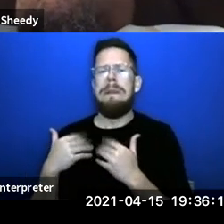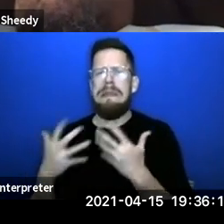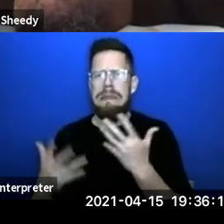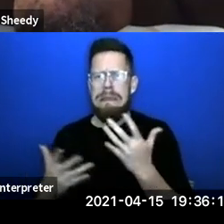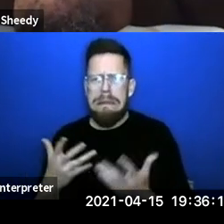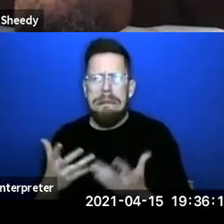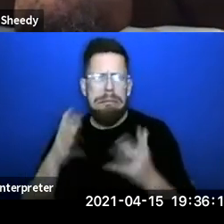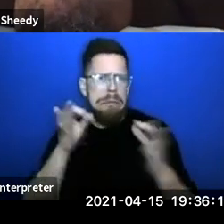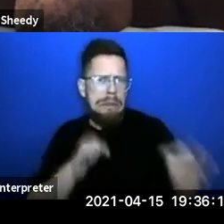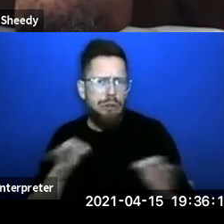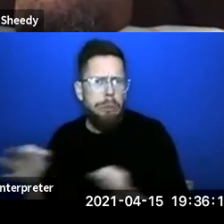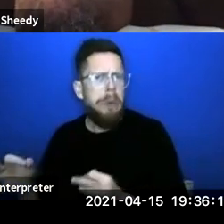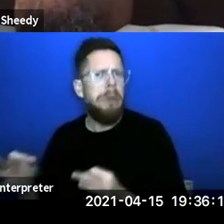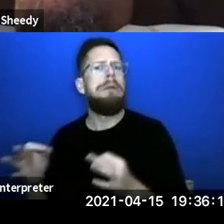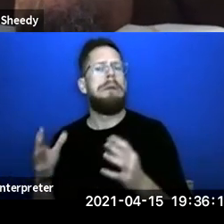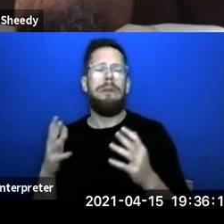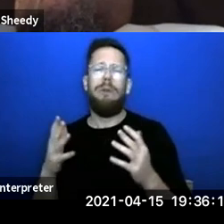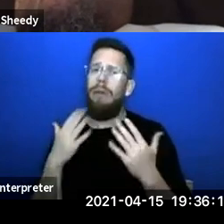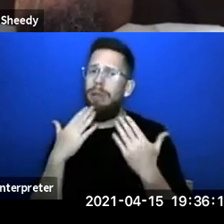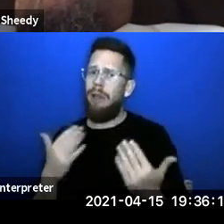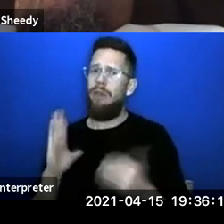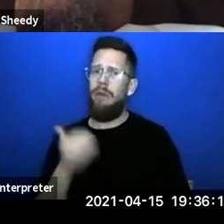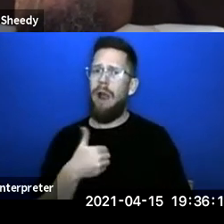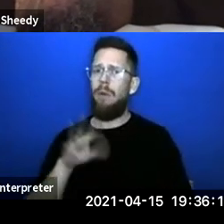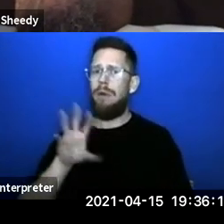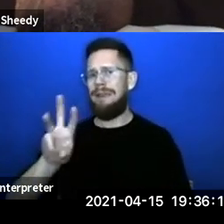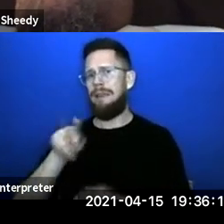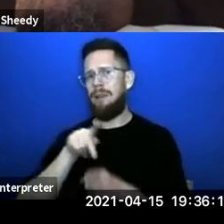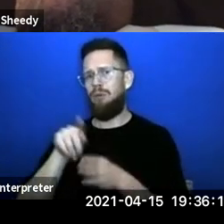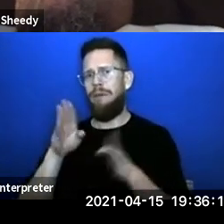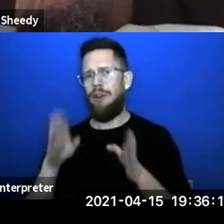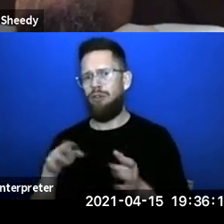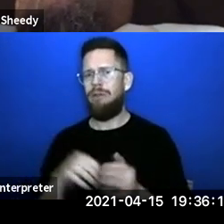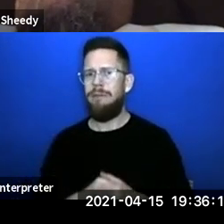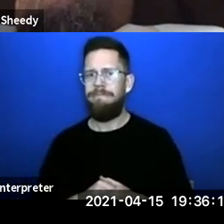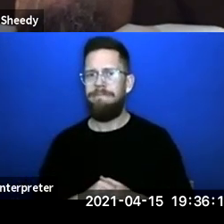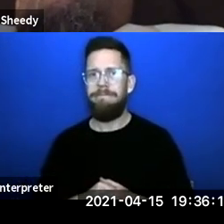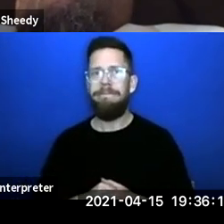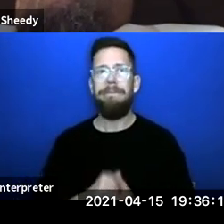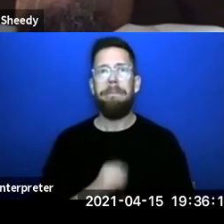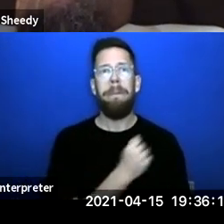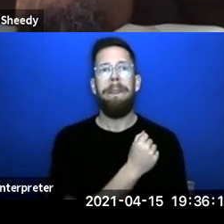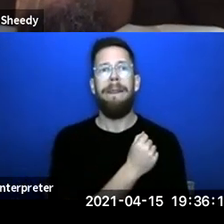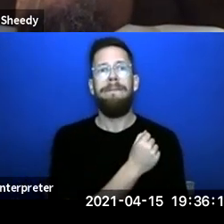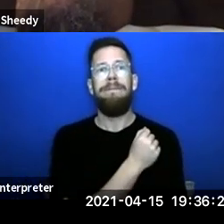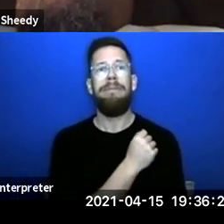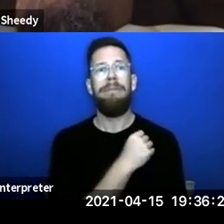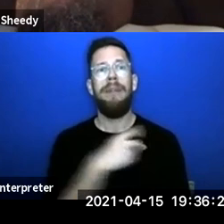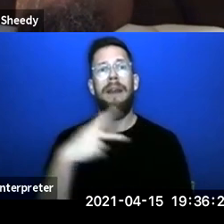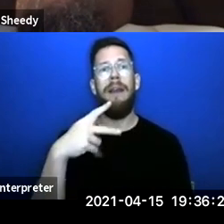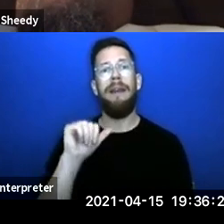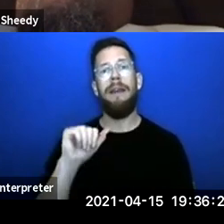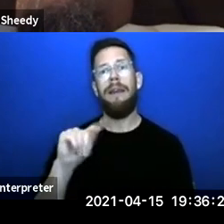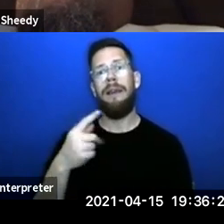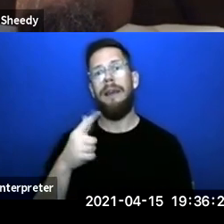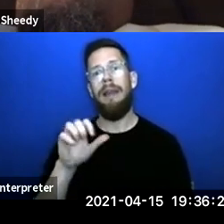and decisions. So thank you to our six professionals. I just want to add one quick thing, just an observation. So I've been